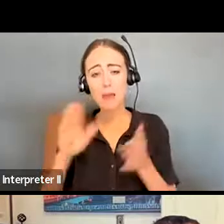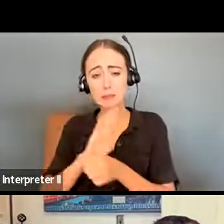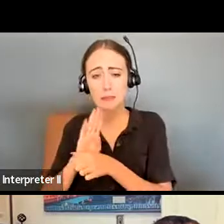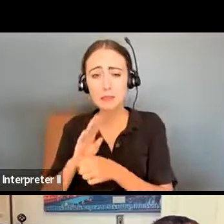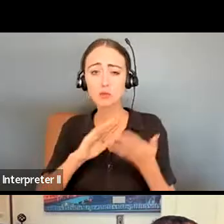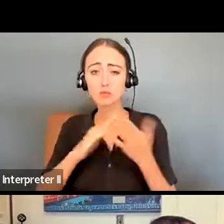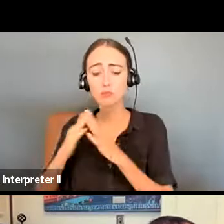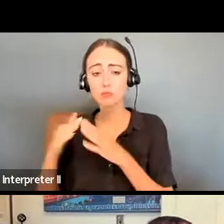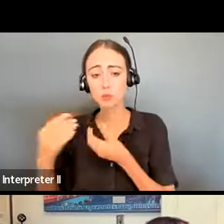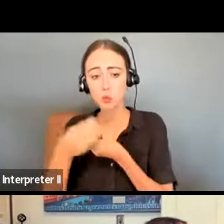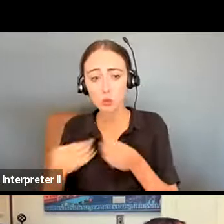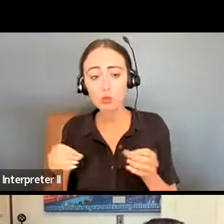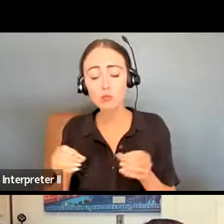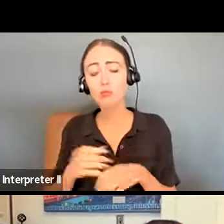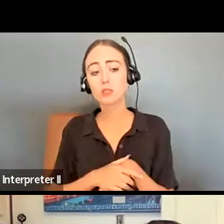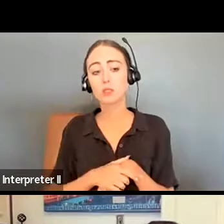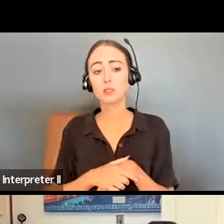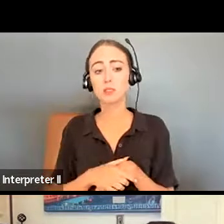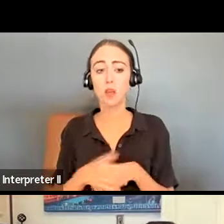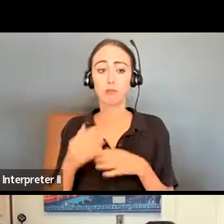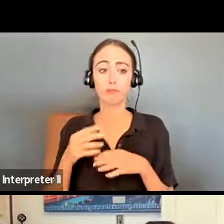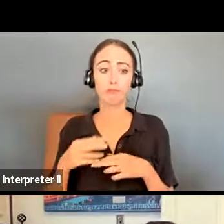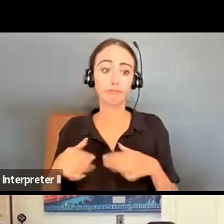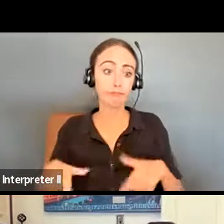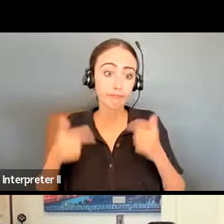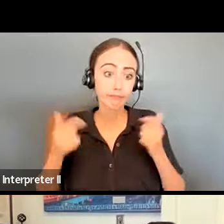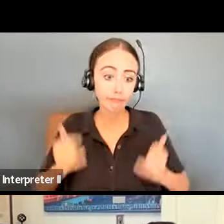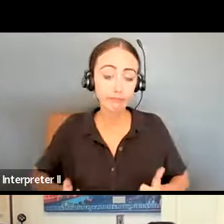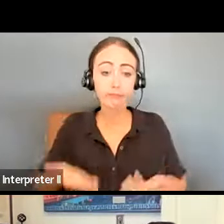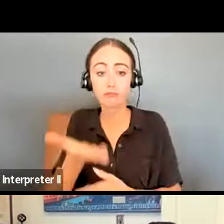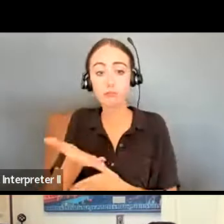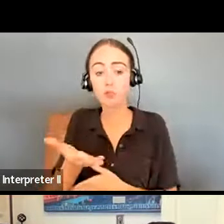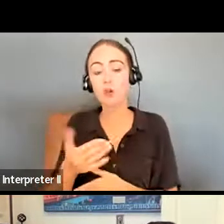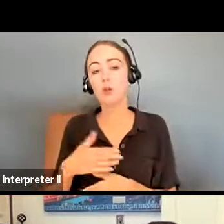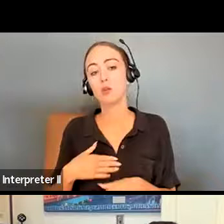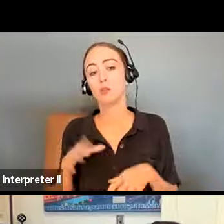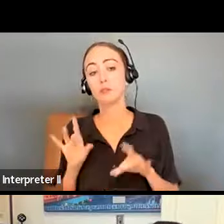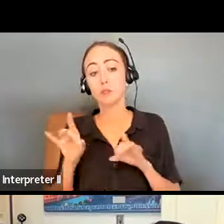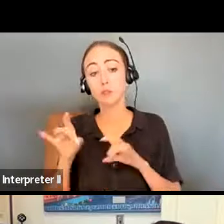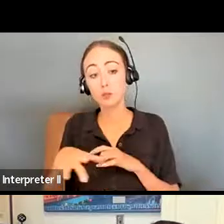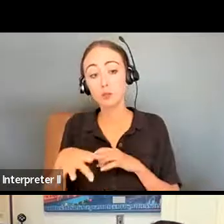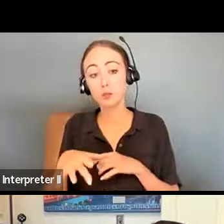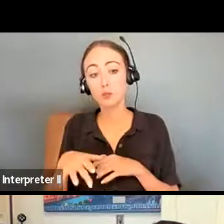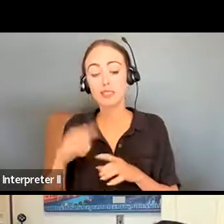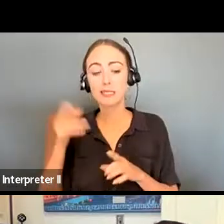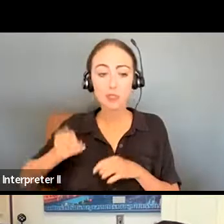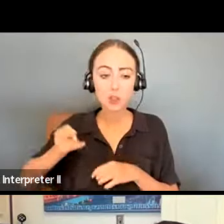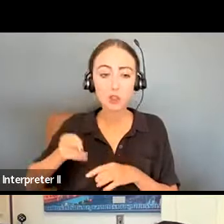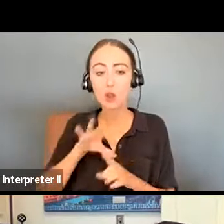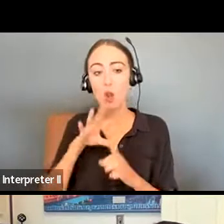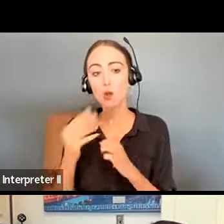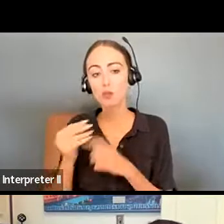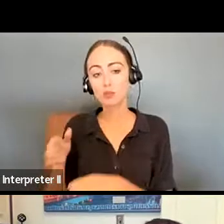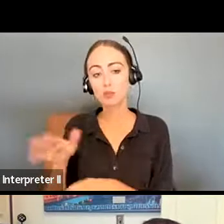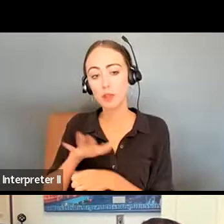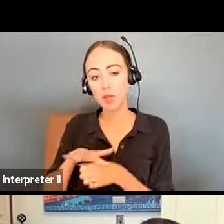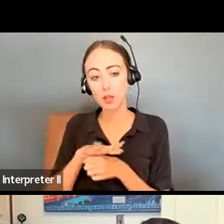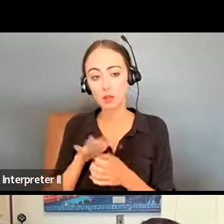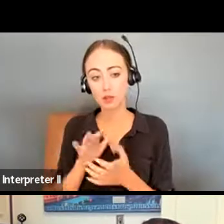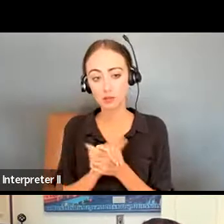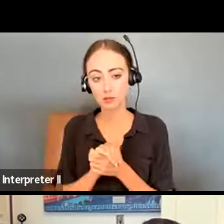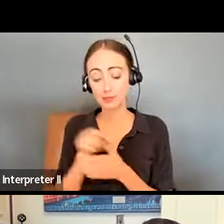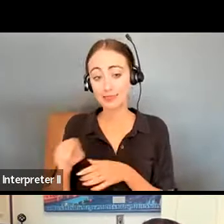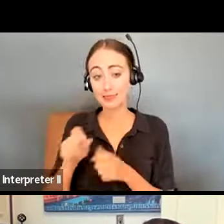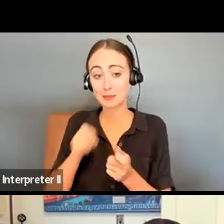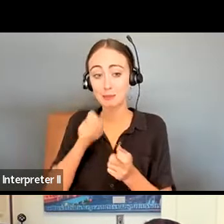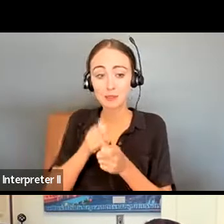community organizations, and residents that have contributed to the history and culture of the area. Each of these named entities represent a distinct